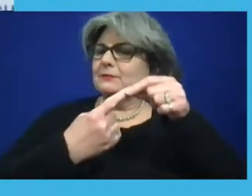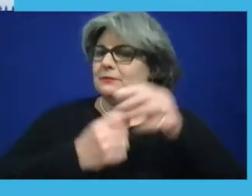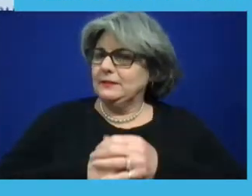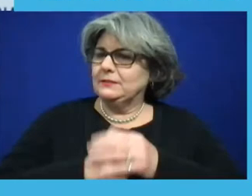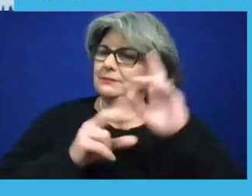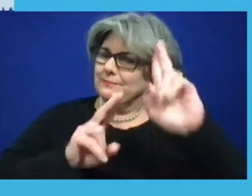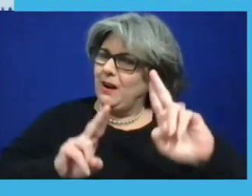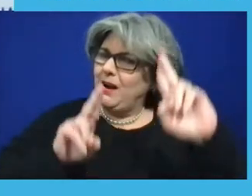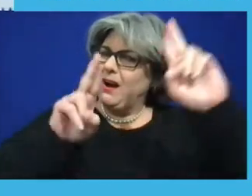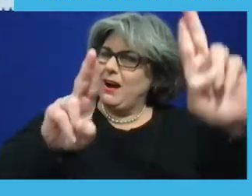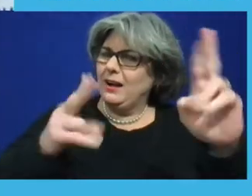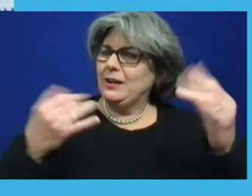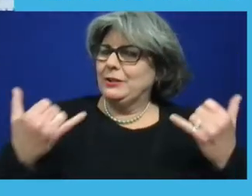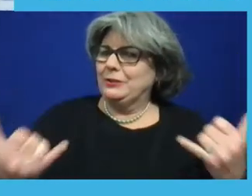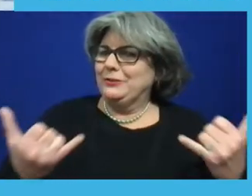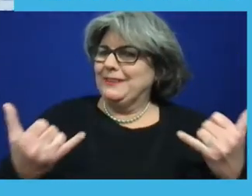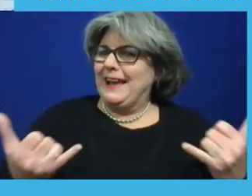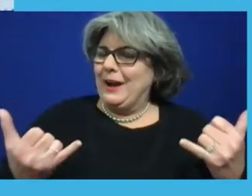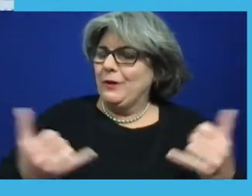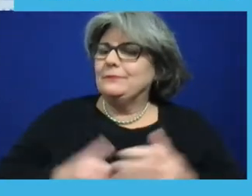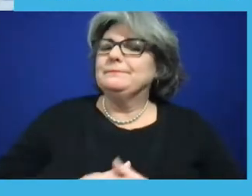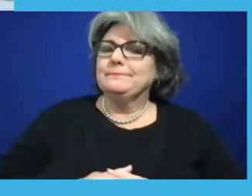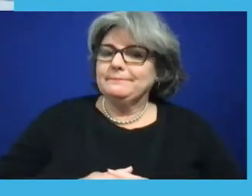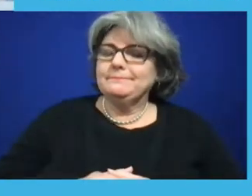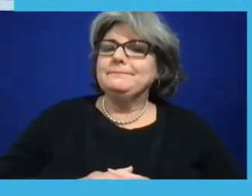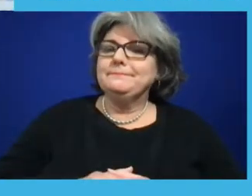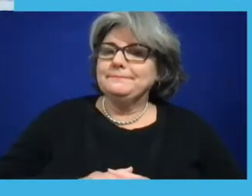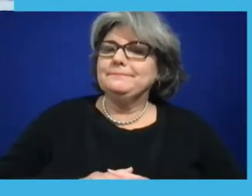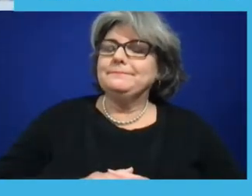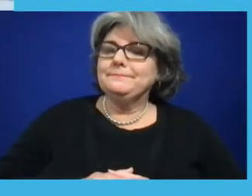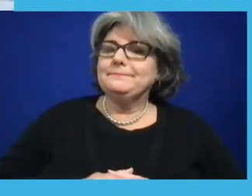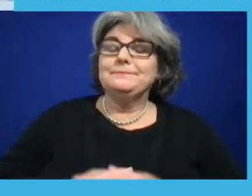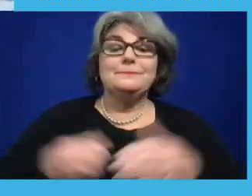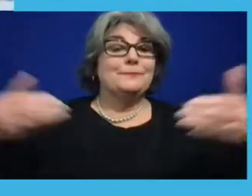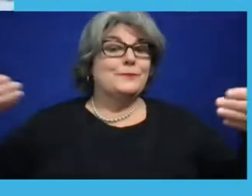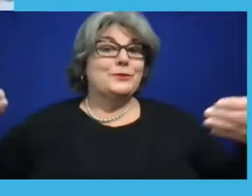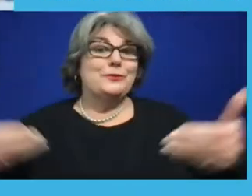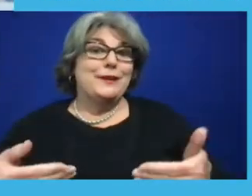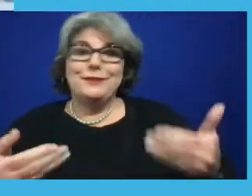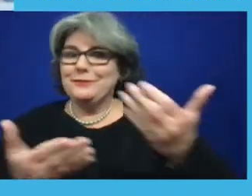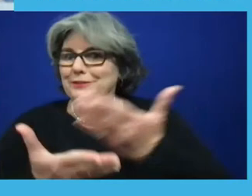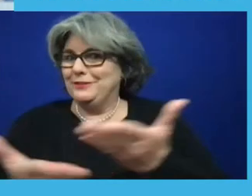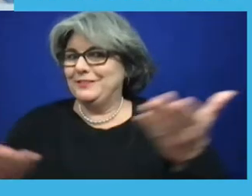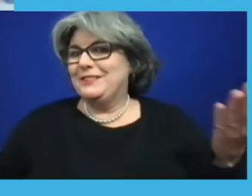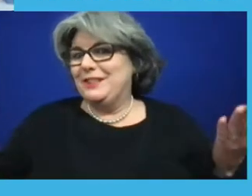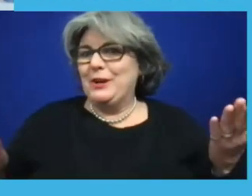Now it's my distinguished honor